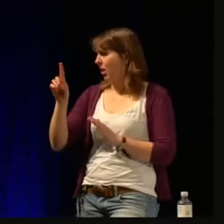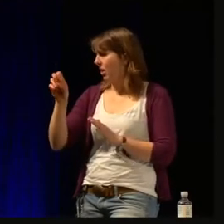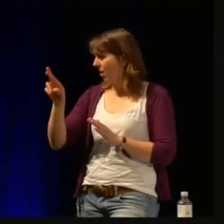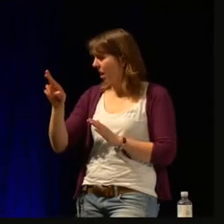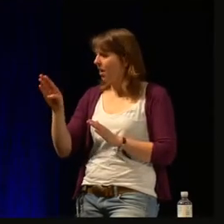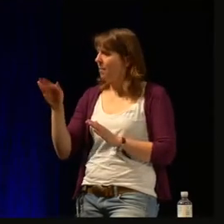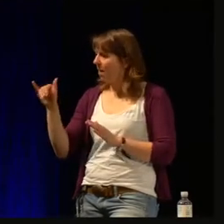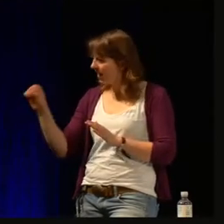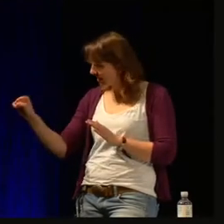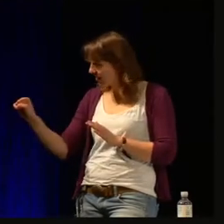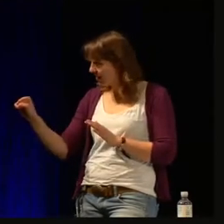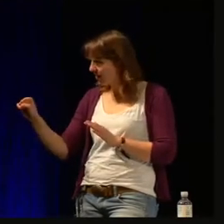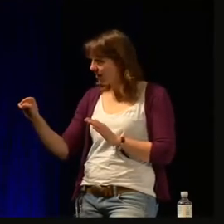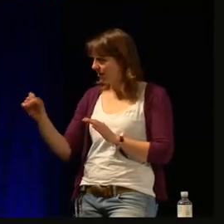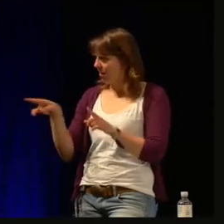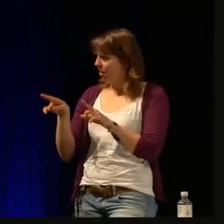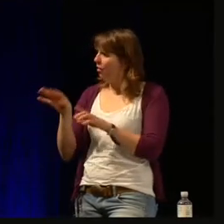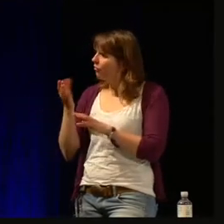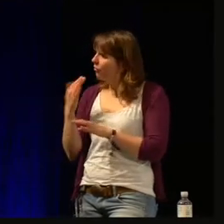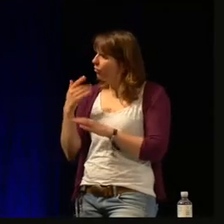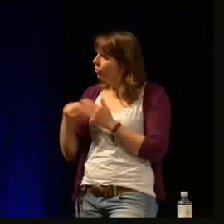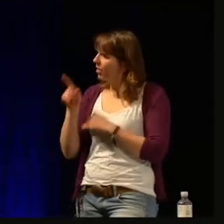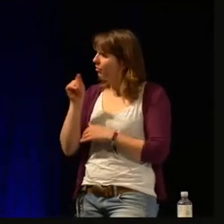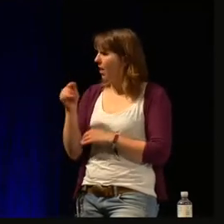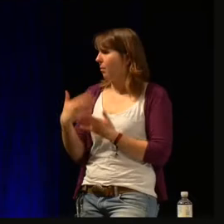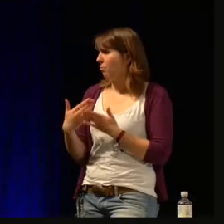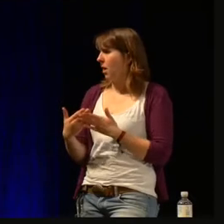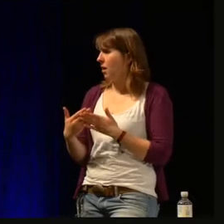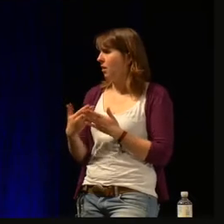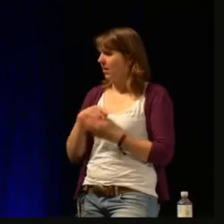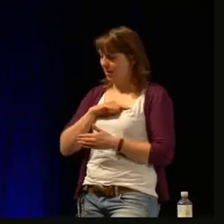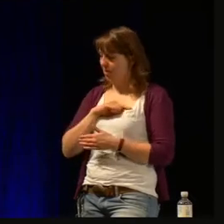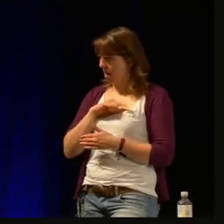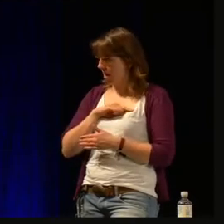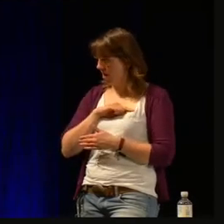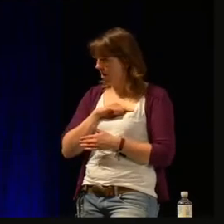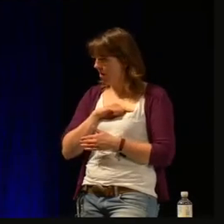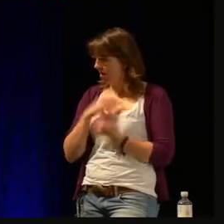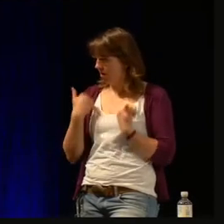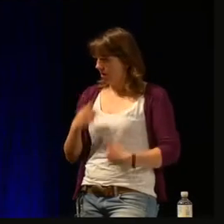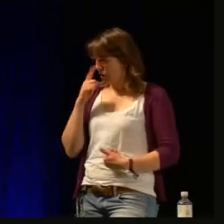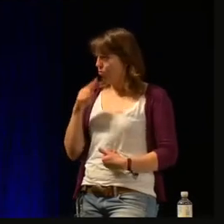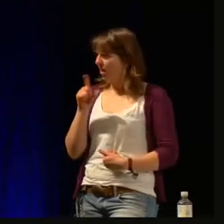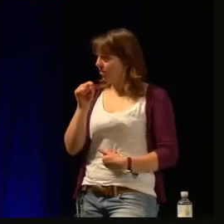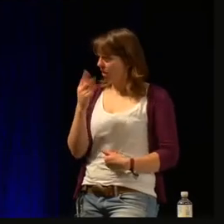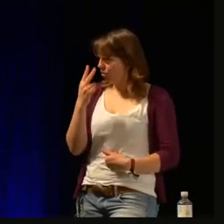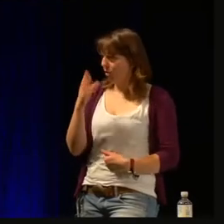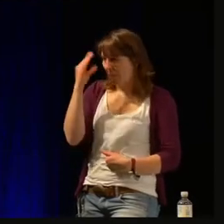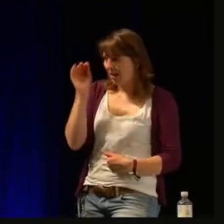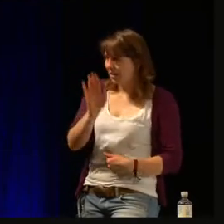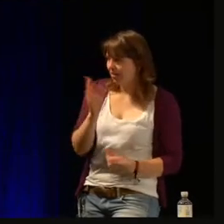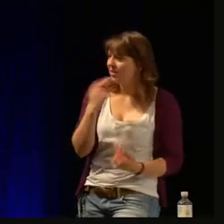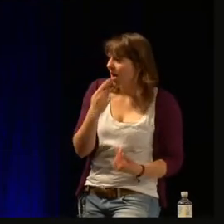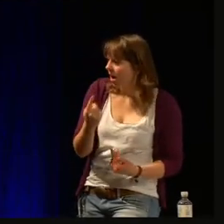you know, what sort of gender bias they have for the people they follow on Twitter. For example, they only follow